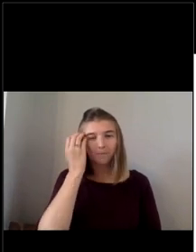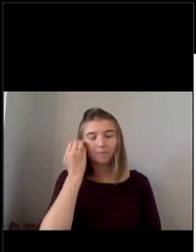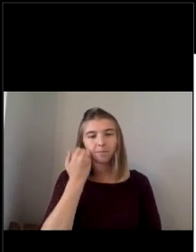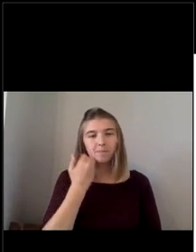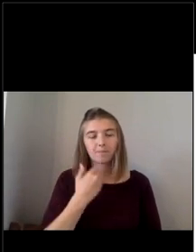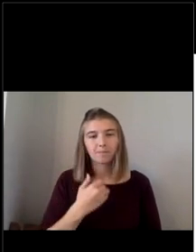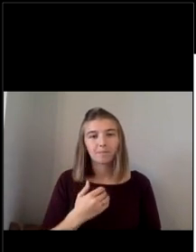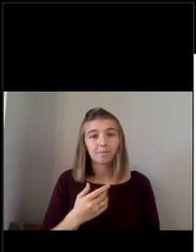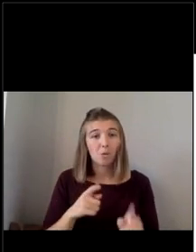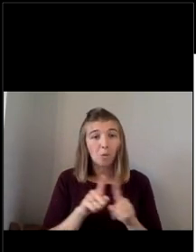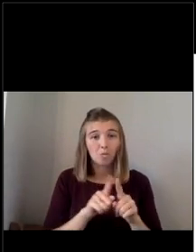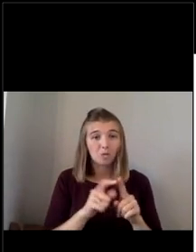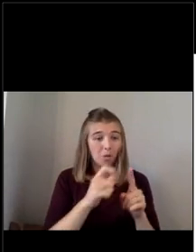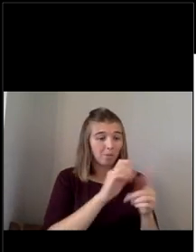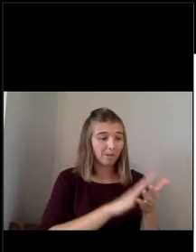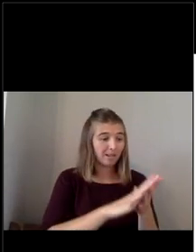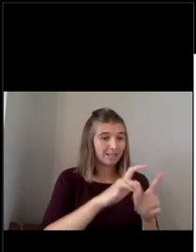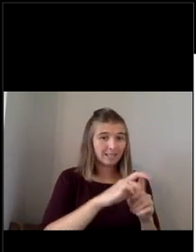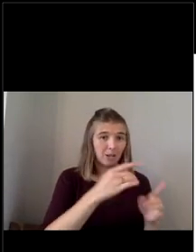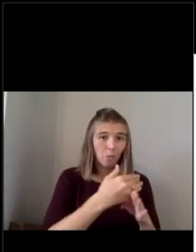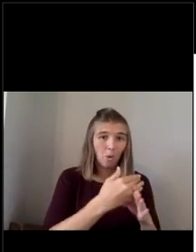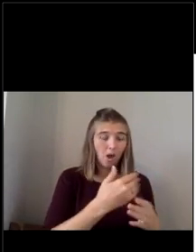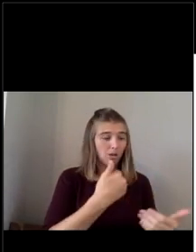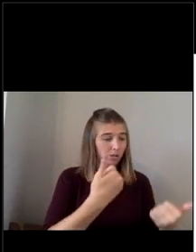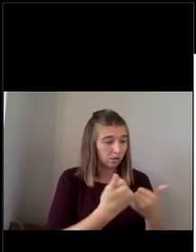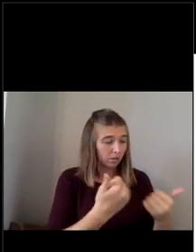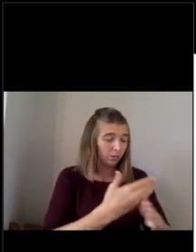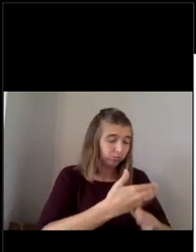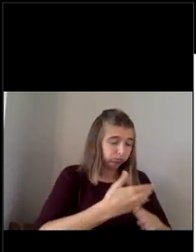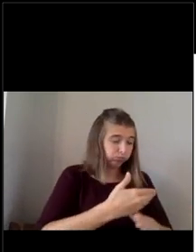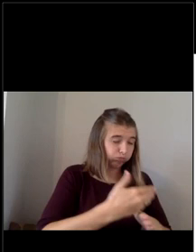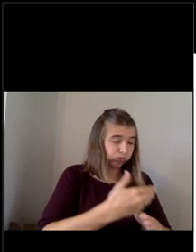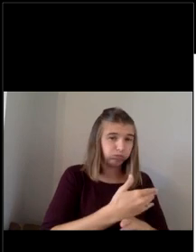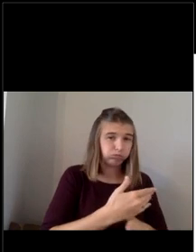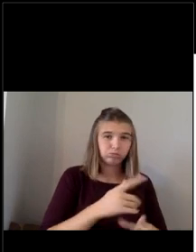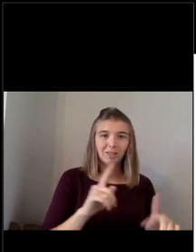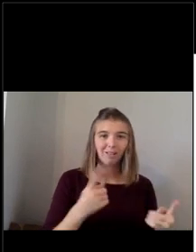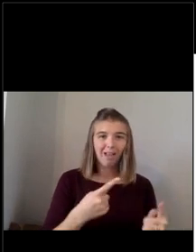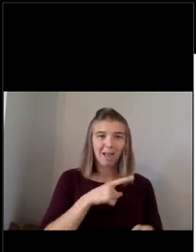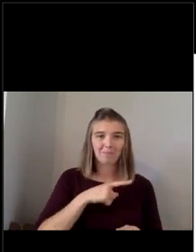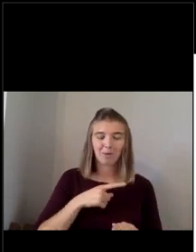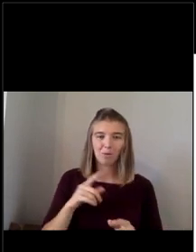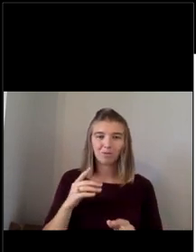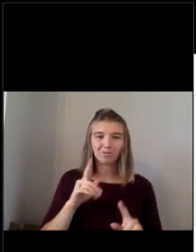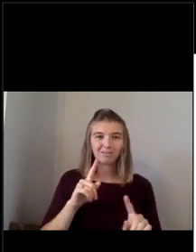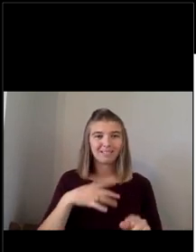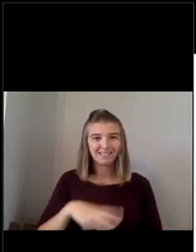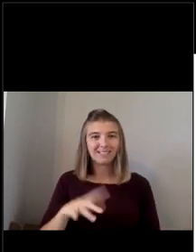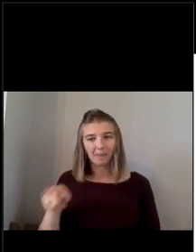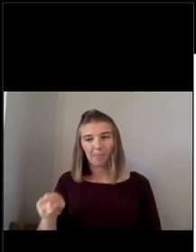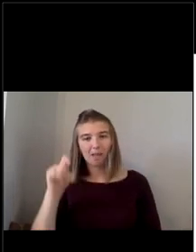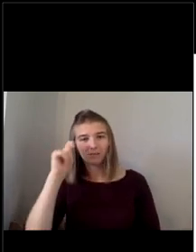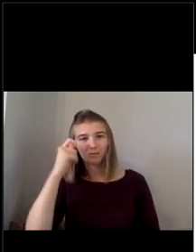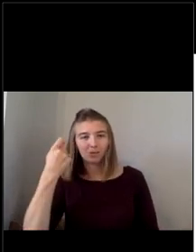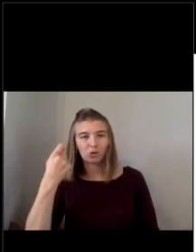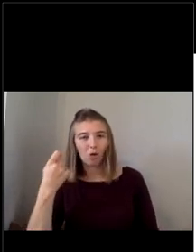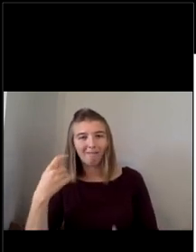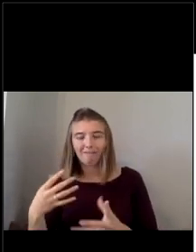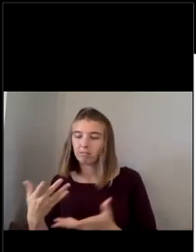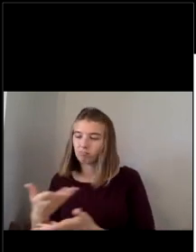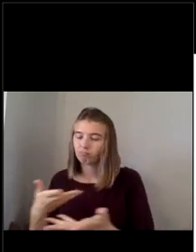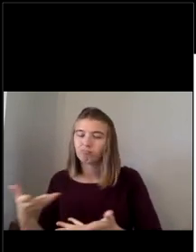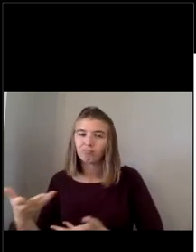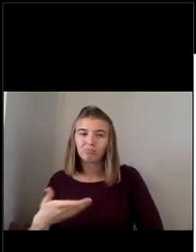to get that PhD finished. Another example are those short-term contracts coupled with that demand for mobility